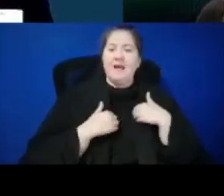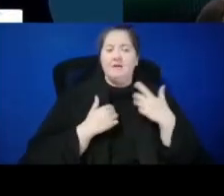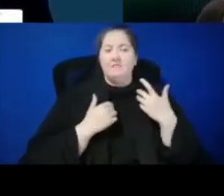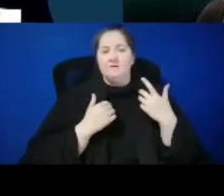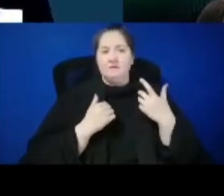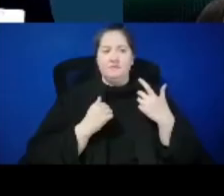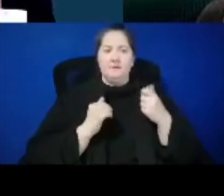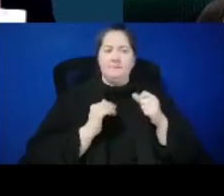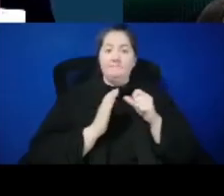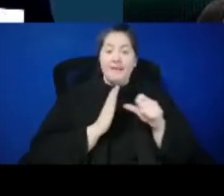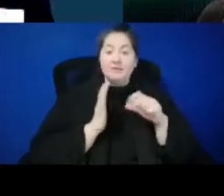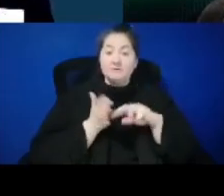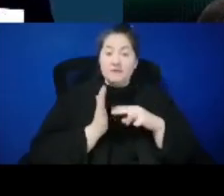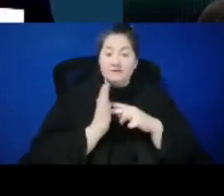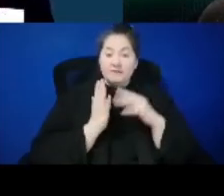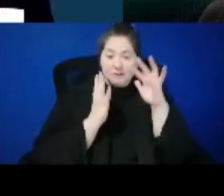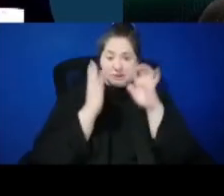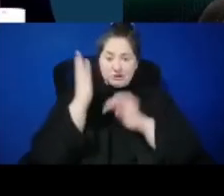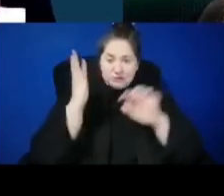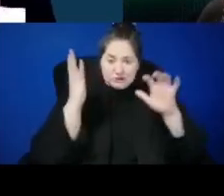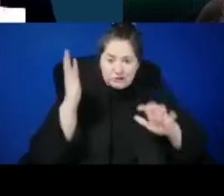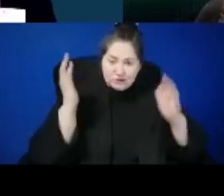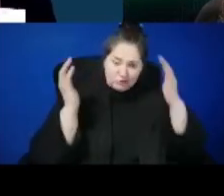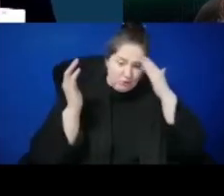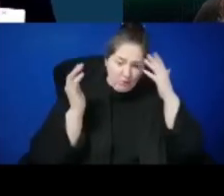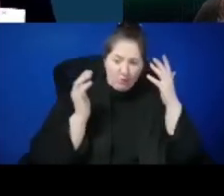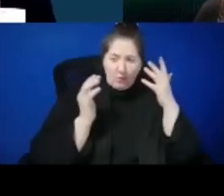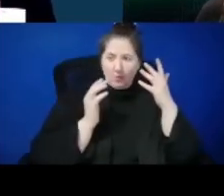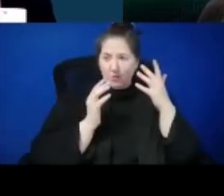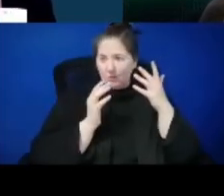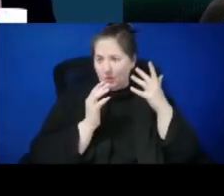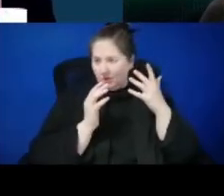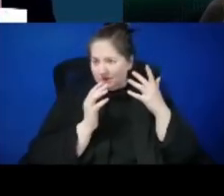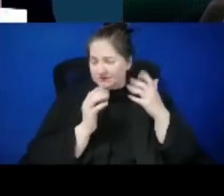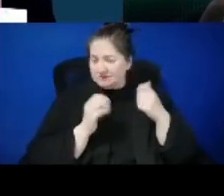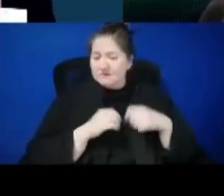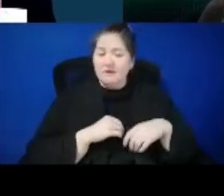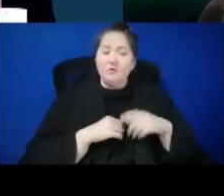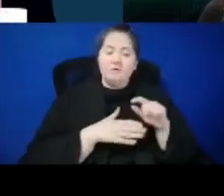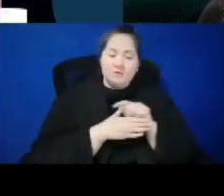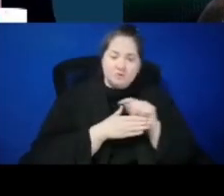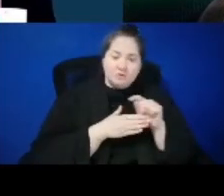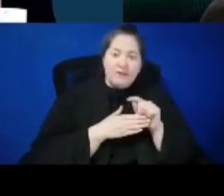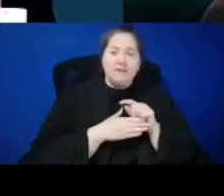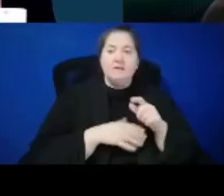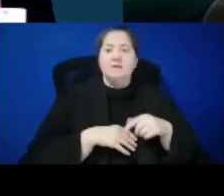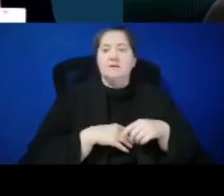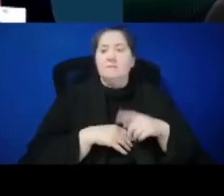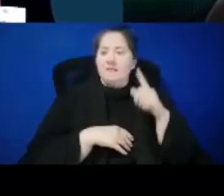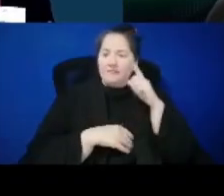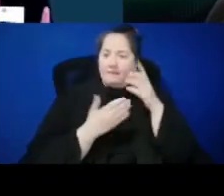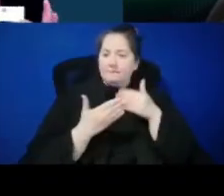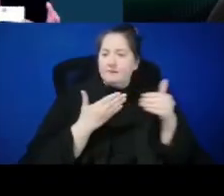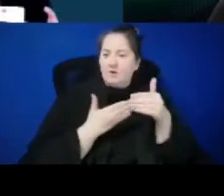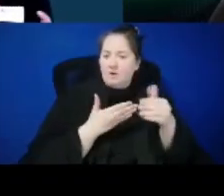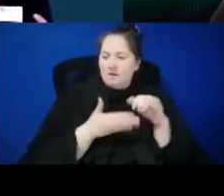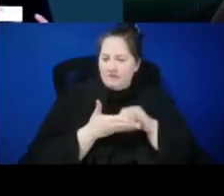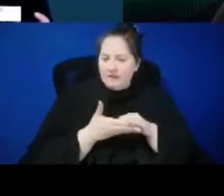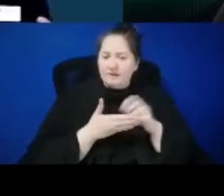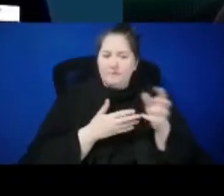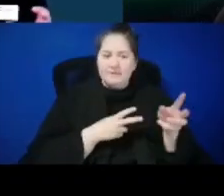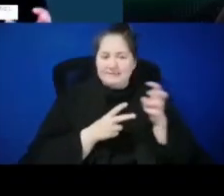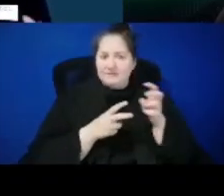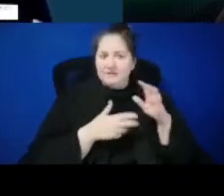of definitions so everybody knows, and you have a training in mind, but think beyond that. I'm going to steal